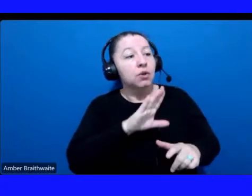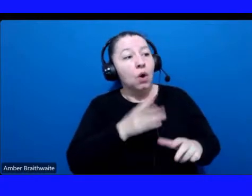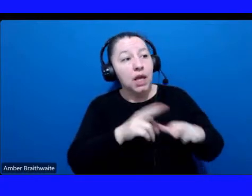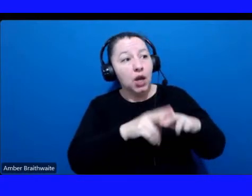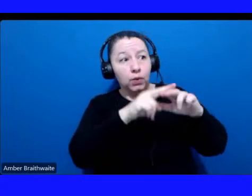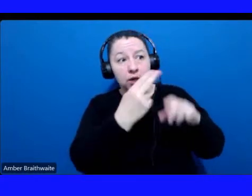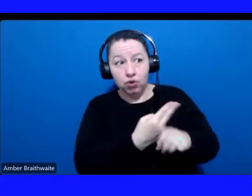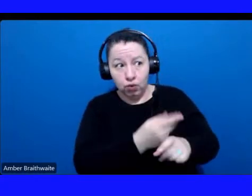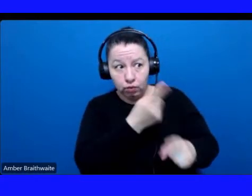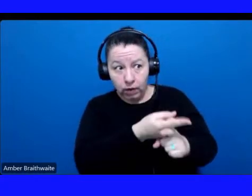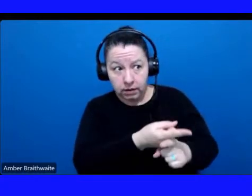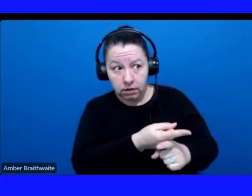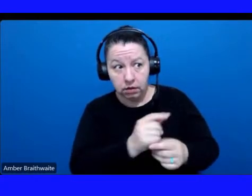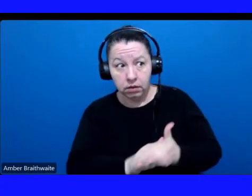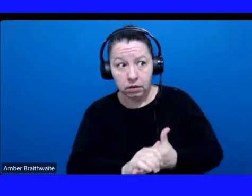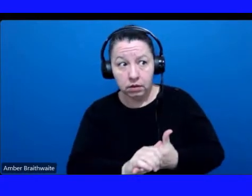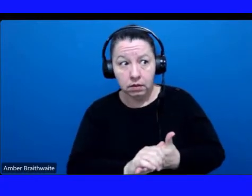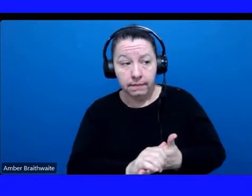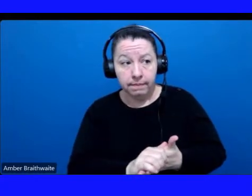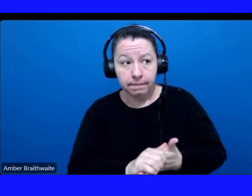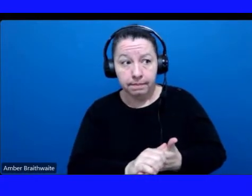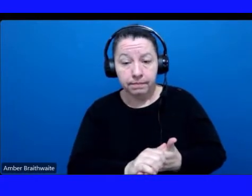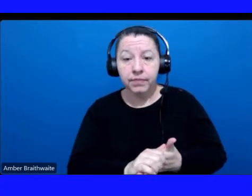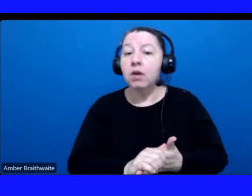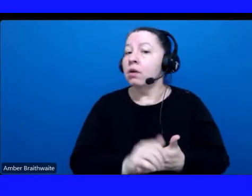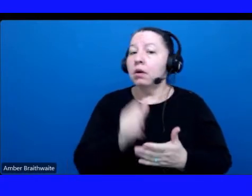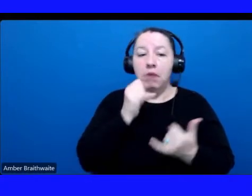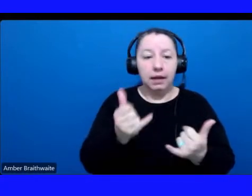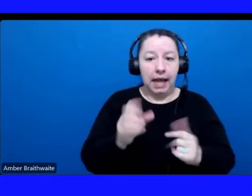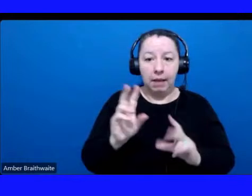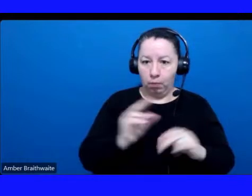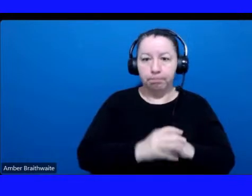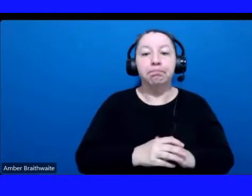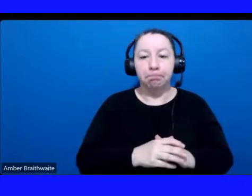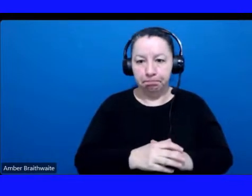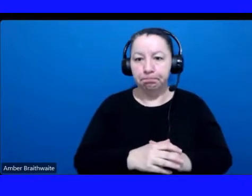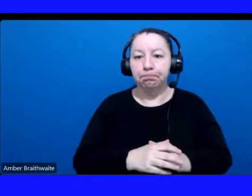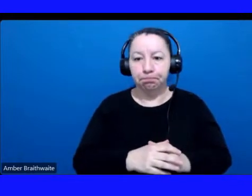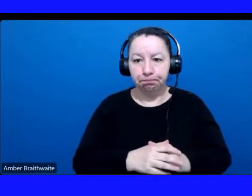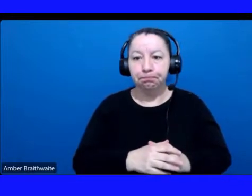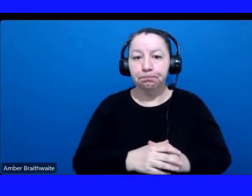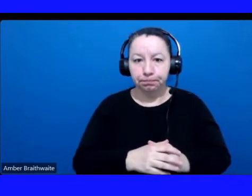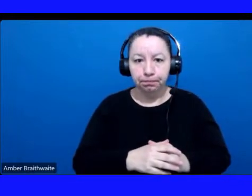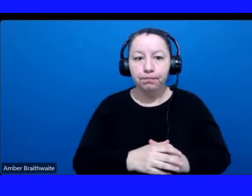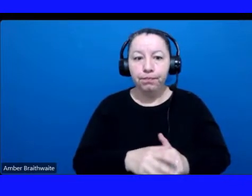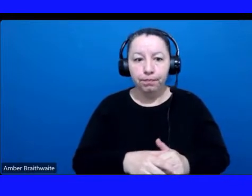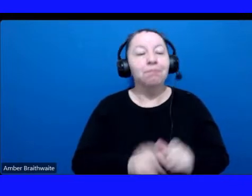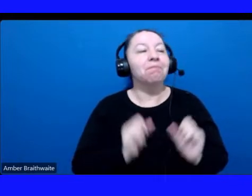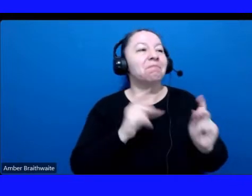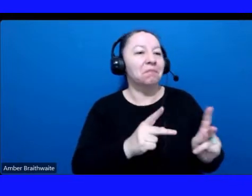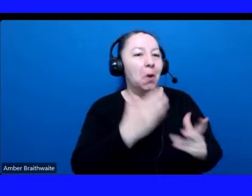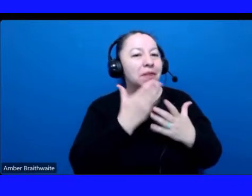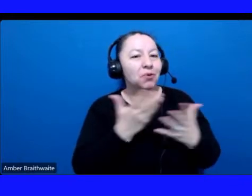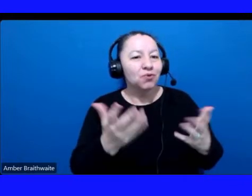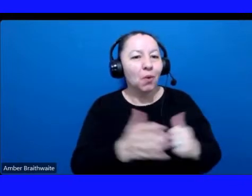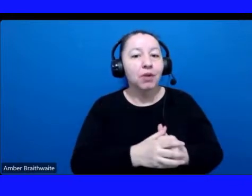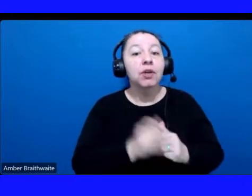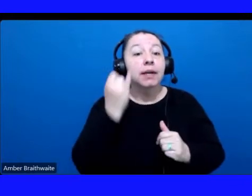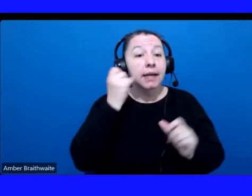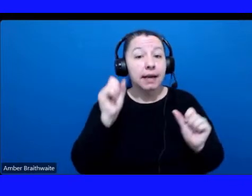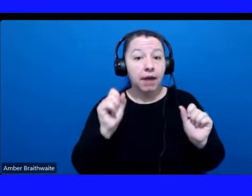prototype for an issue that we've been discussing, and that's the provision of